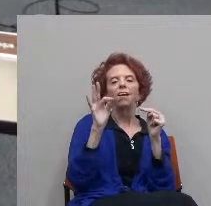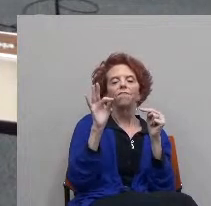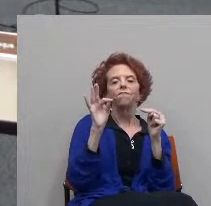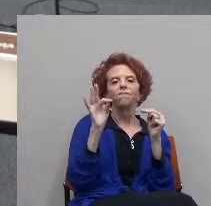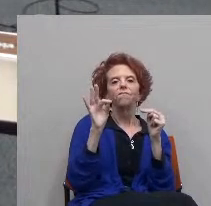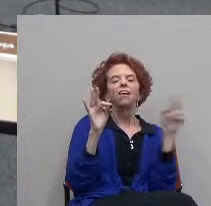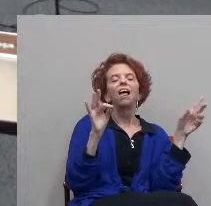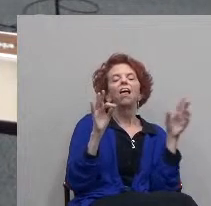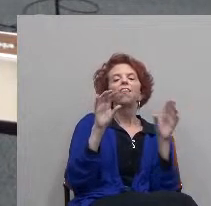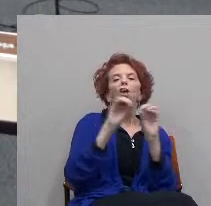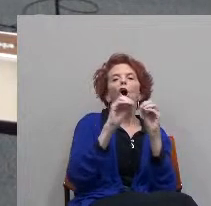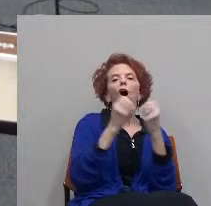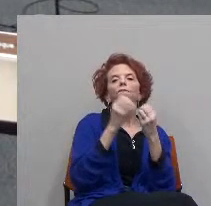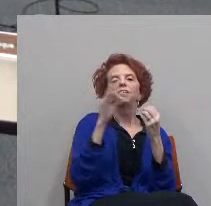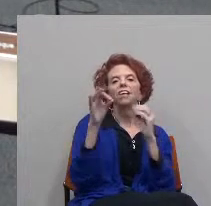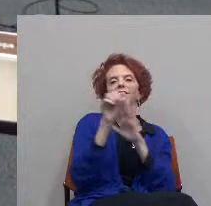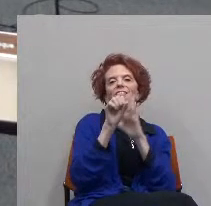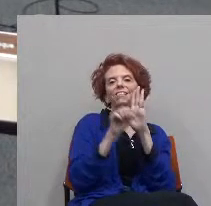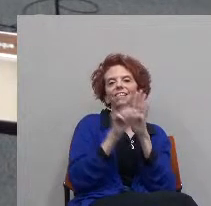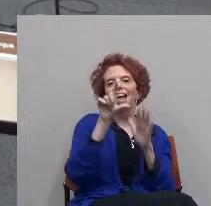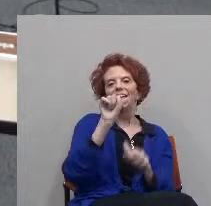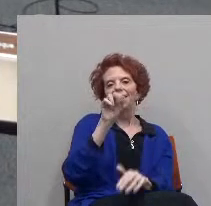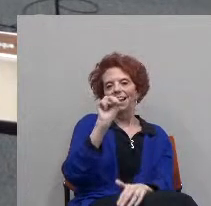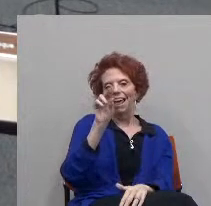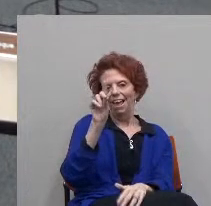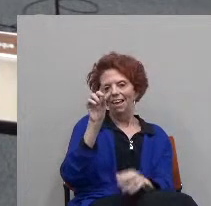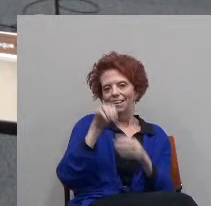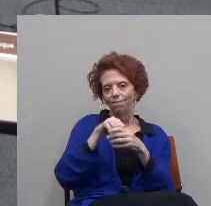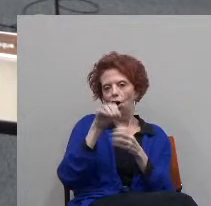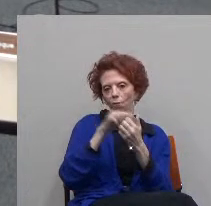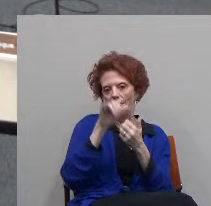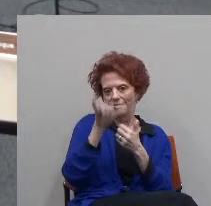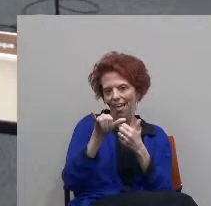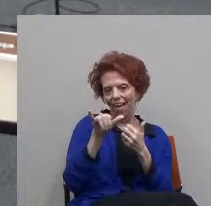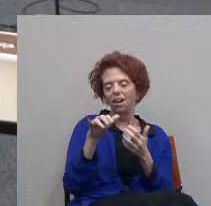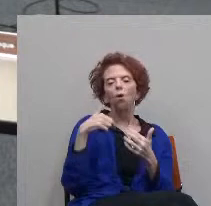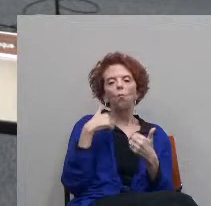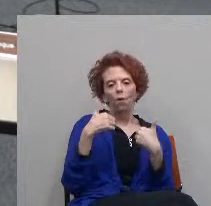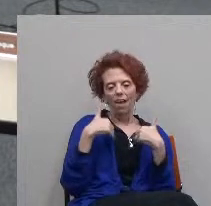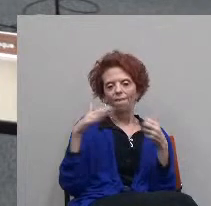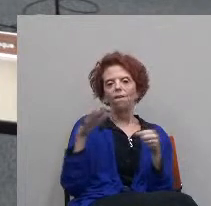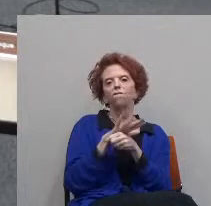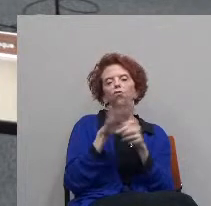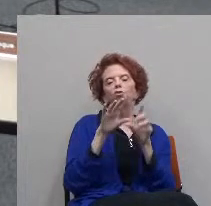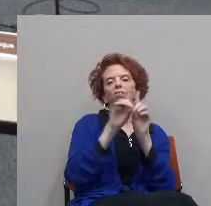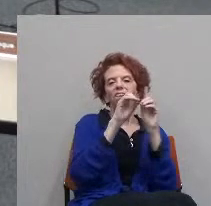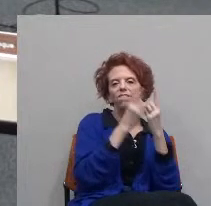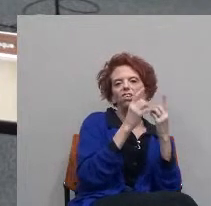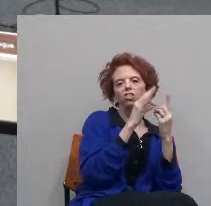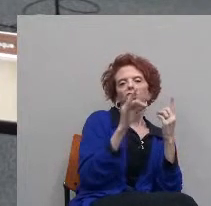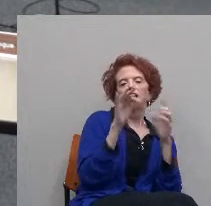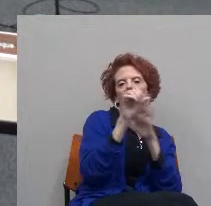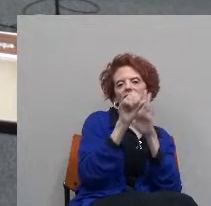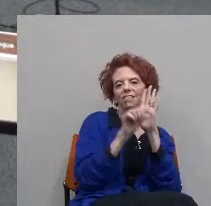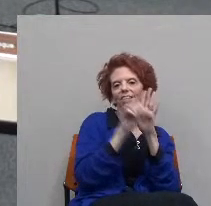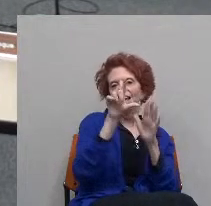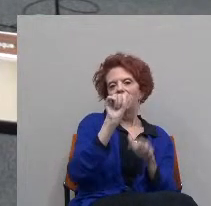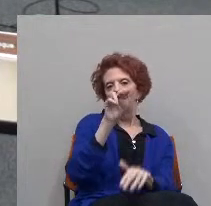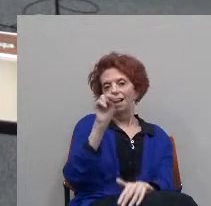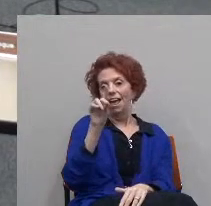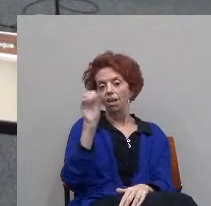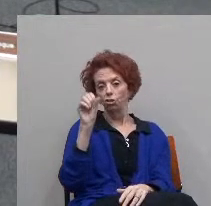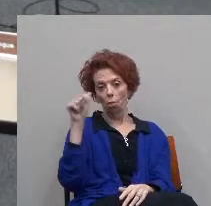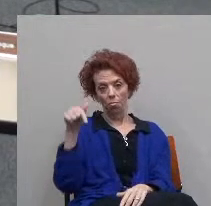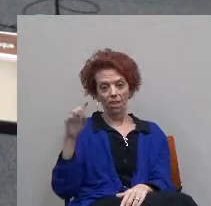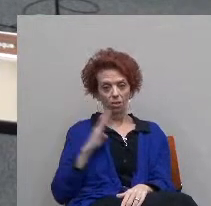is a sale? The Office of State Lands is definitely involved in that. So that we have a whole division of state lands that will deal with that. So this